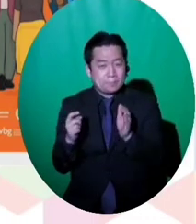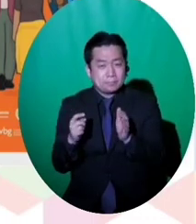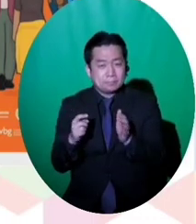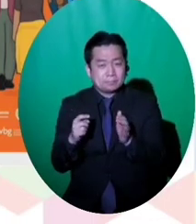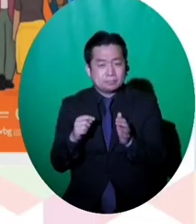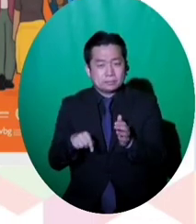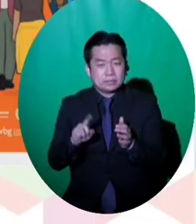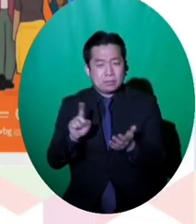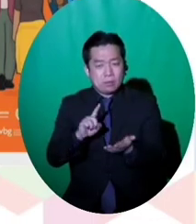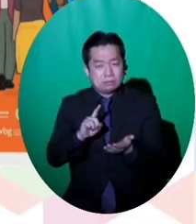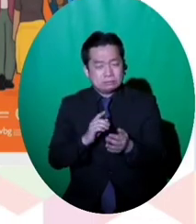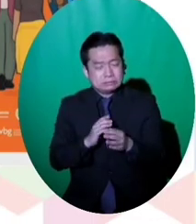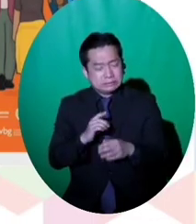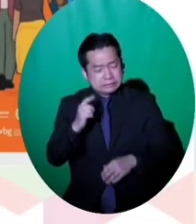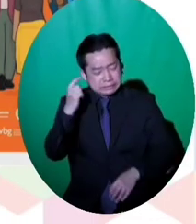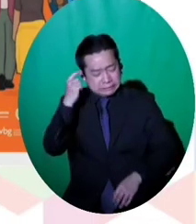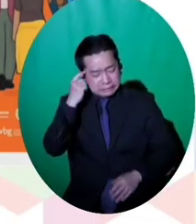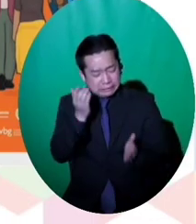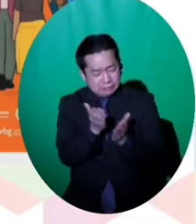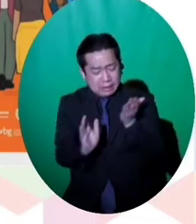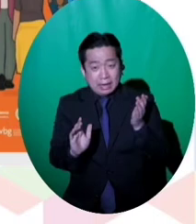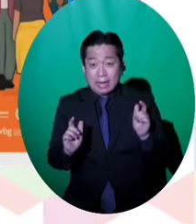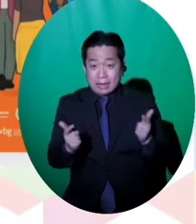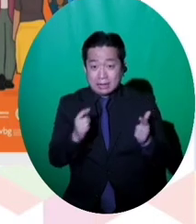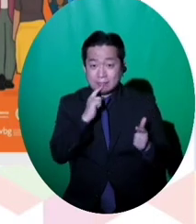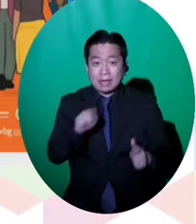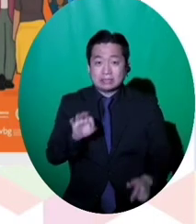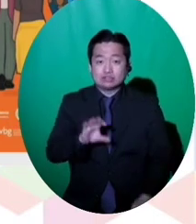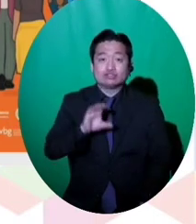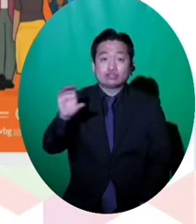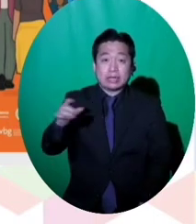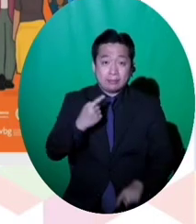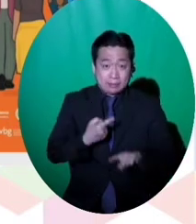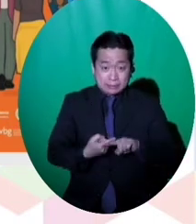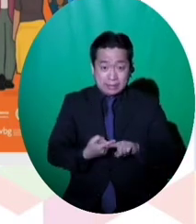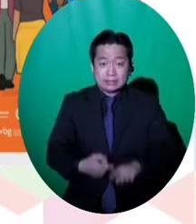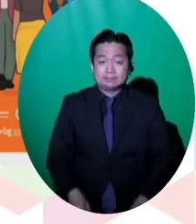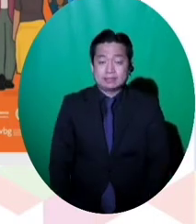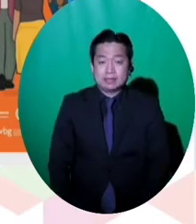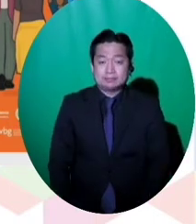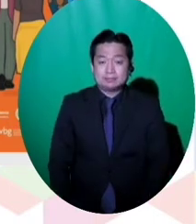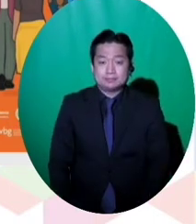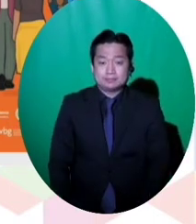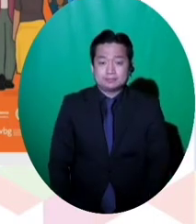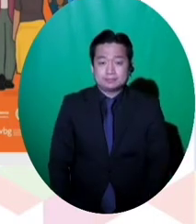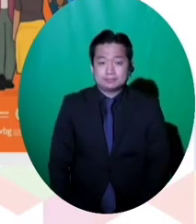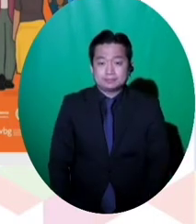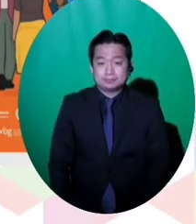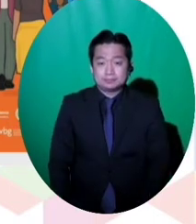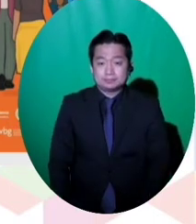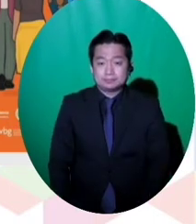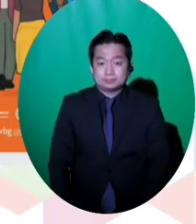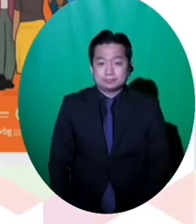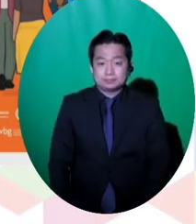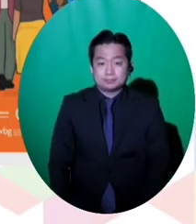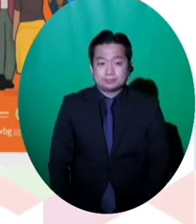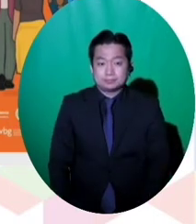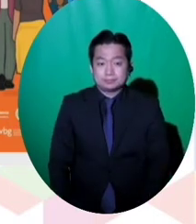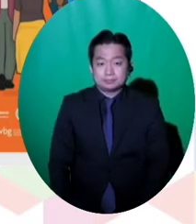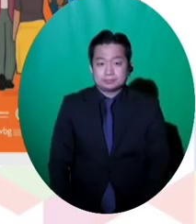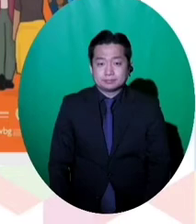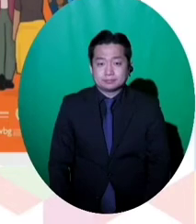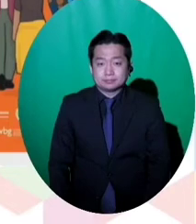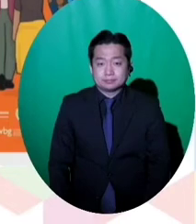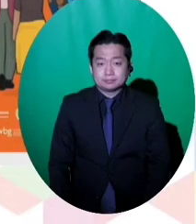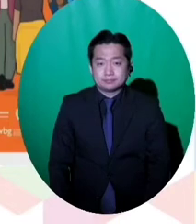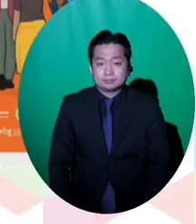see as a pretty global movement to bring care to the forefront of the economic agenda.